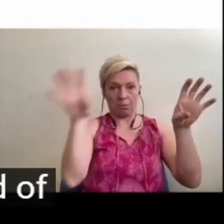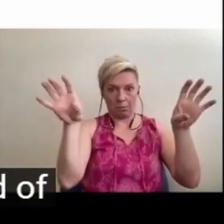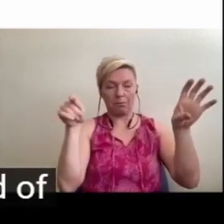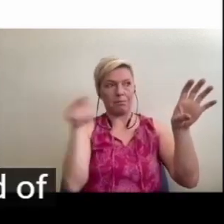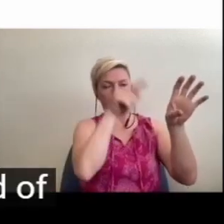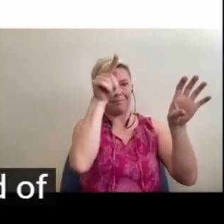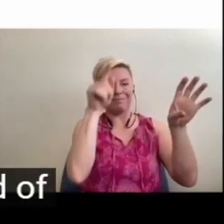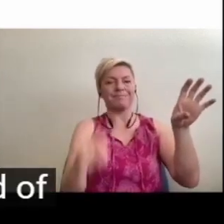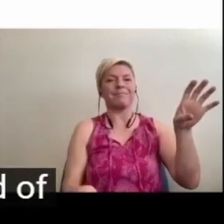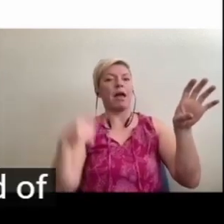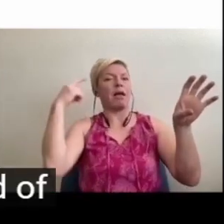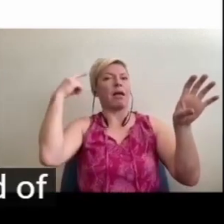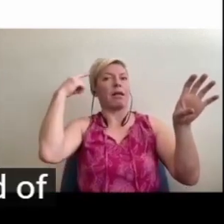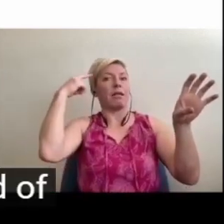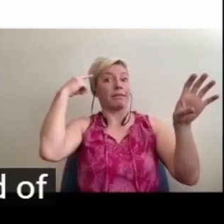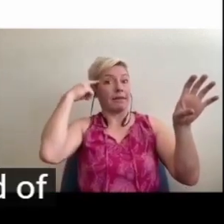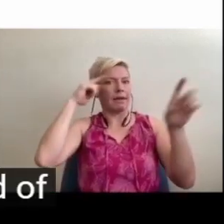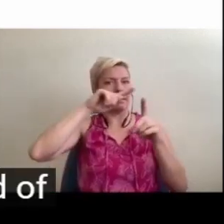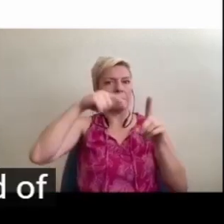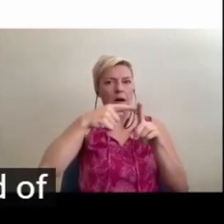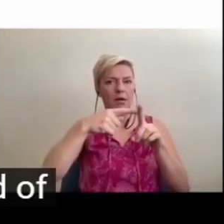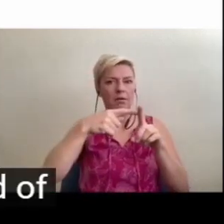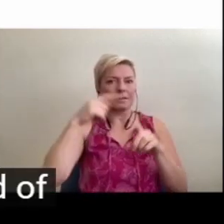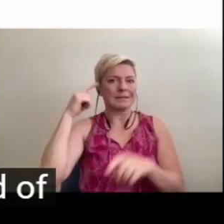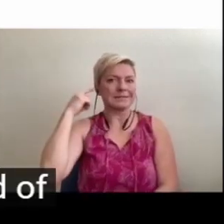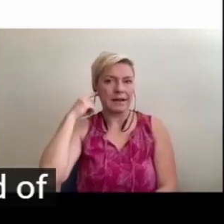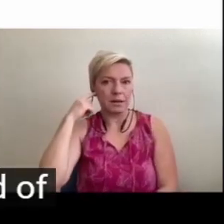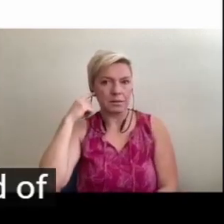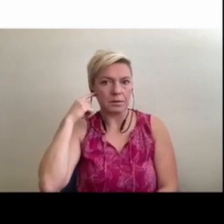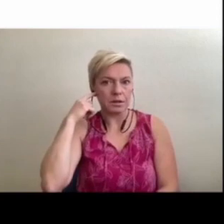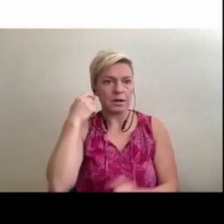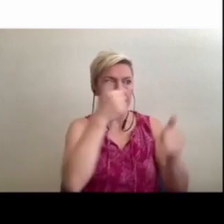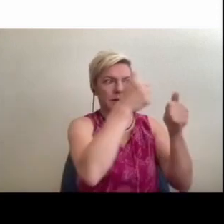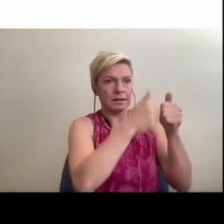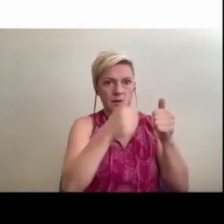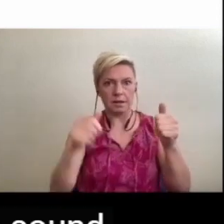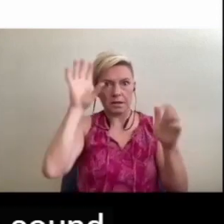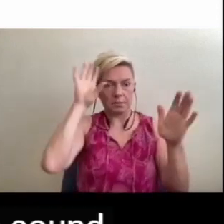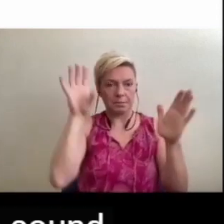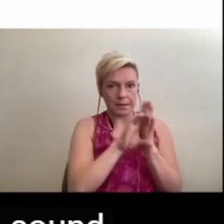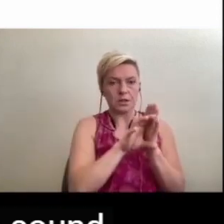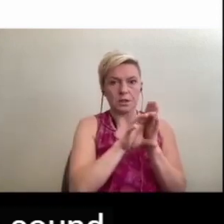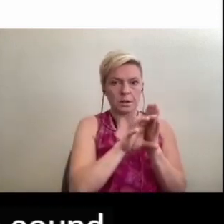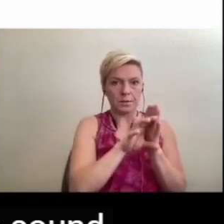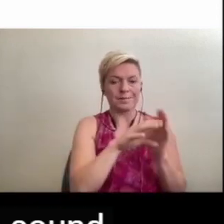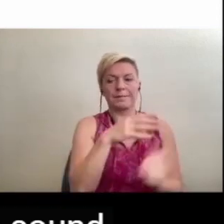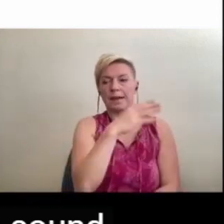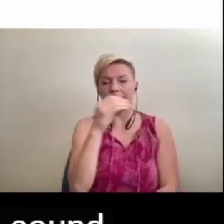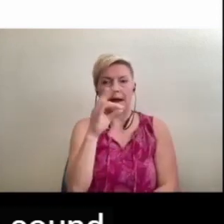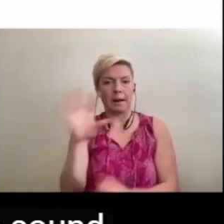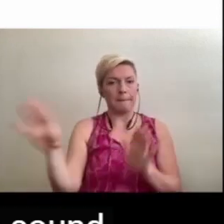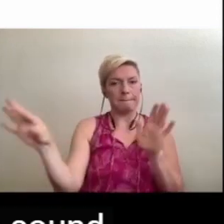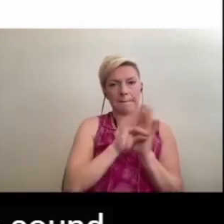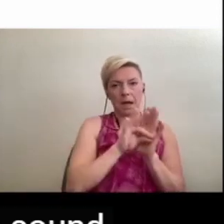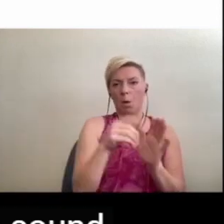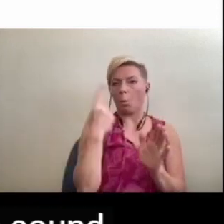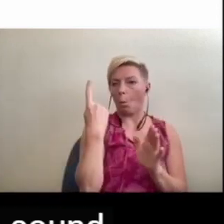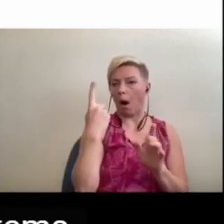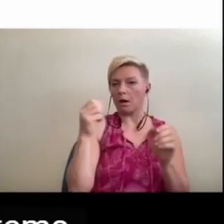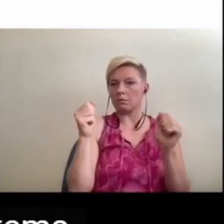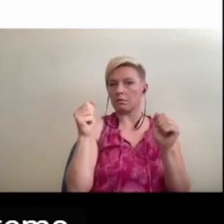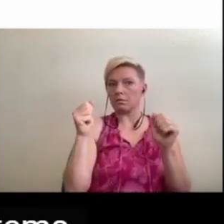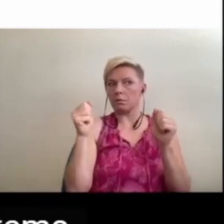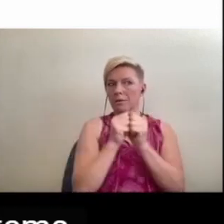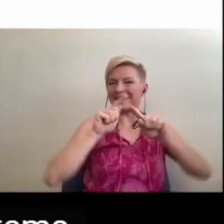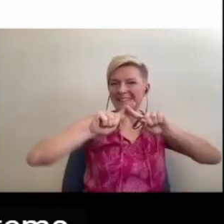are asked to think about the sound of words that describe them. Then they select the word containing a sound